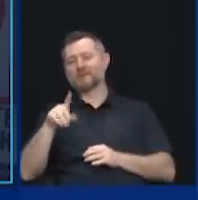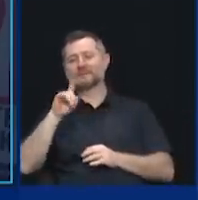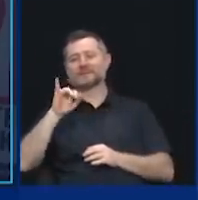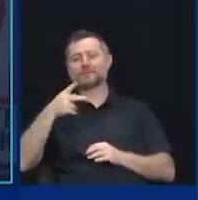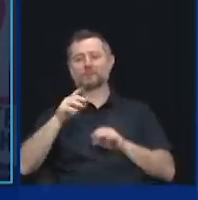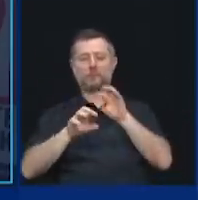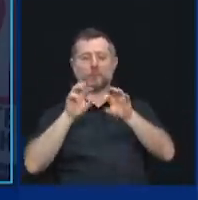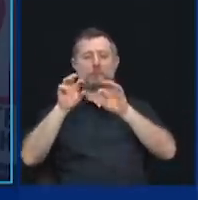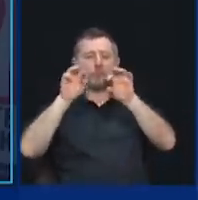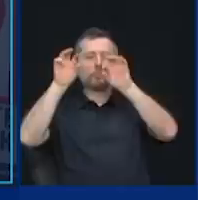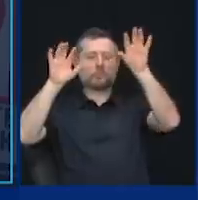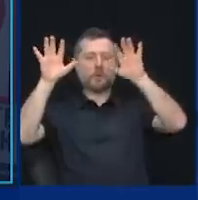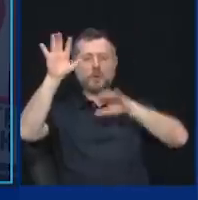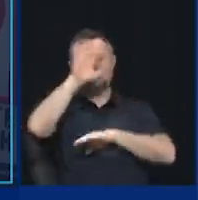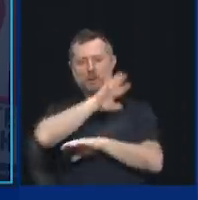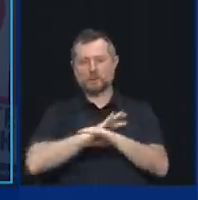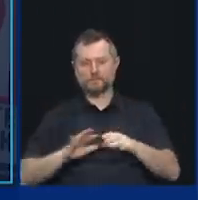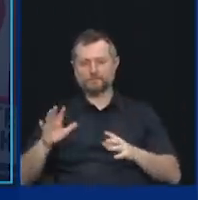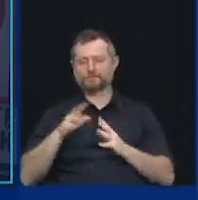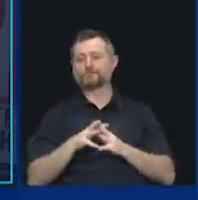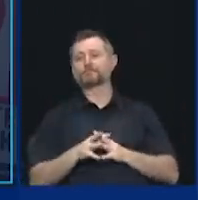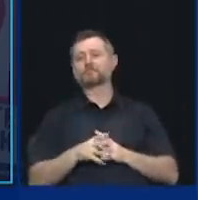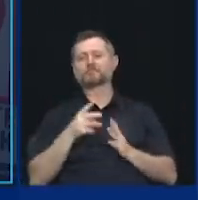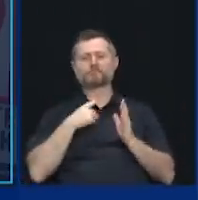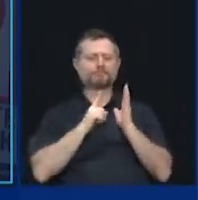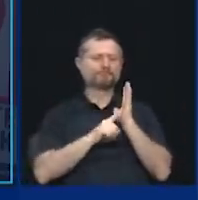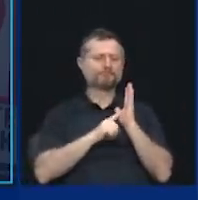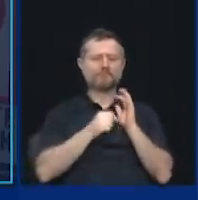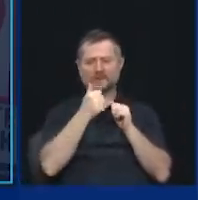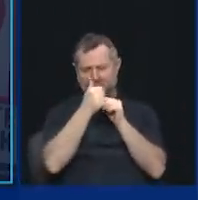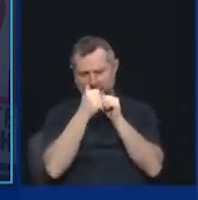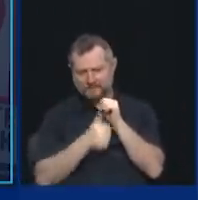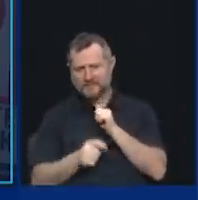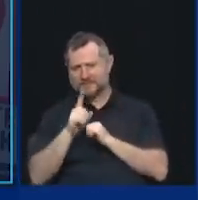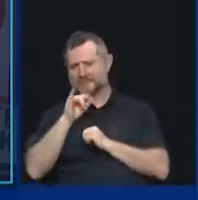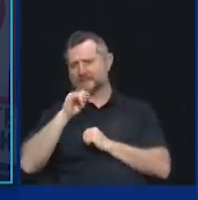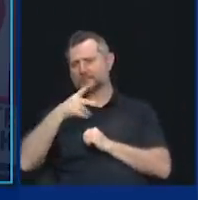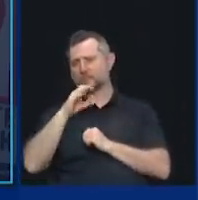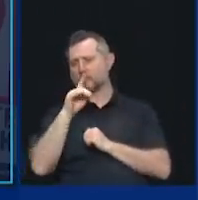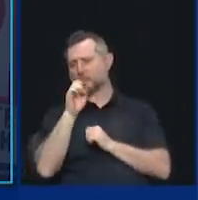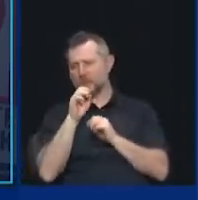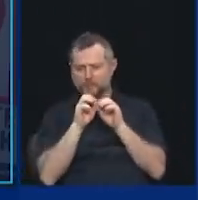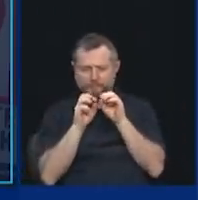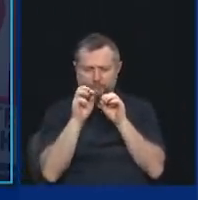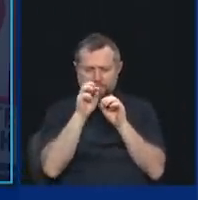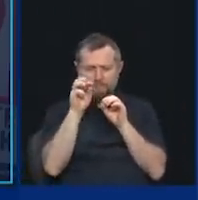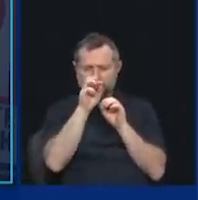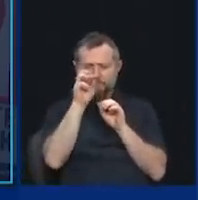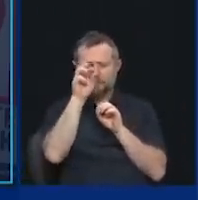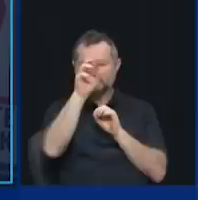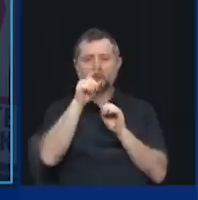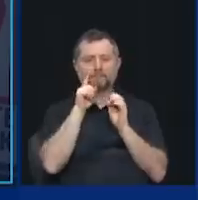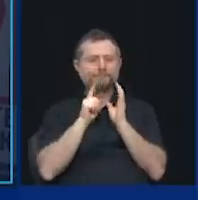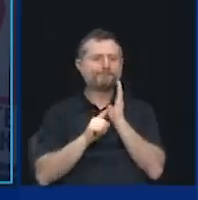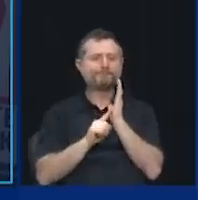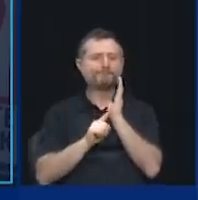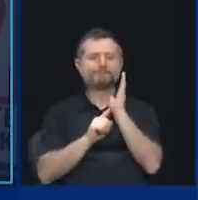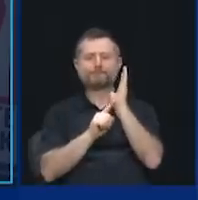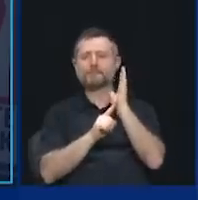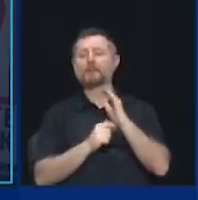If you look at the zip codes by vaccination rate, the